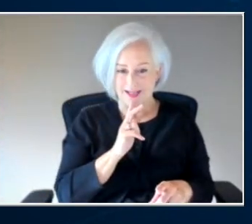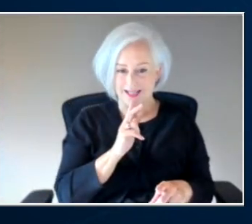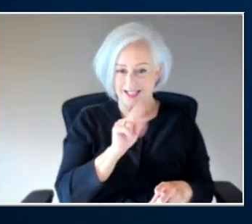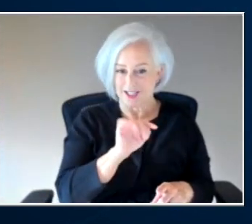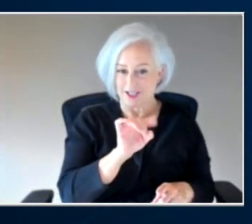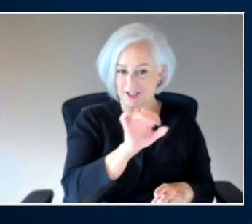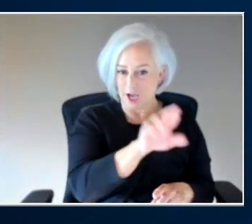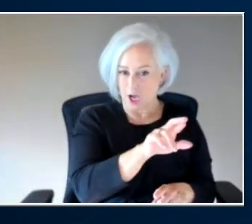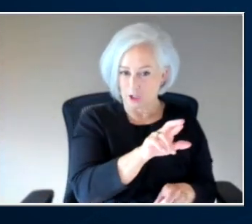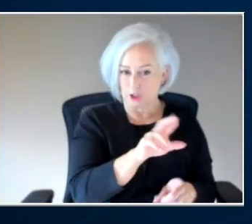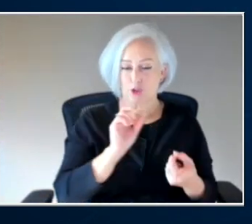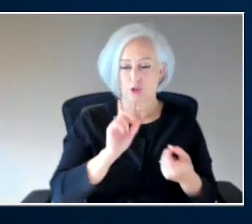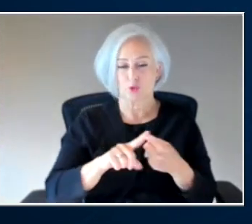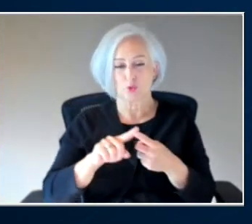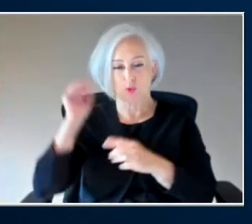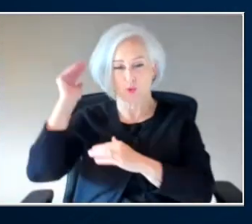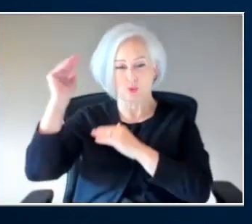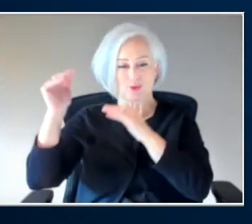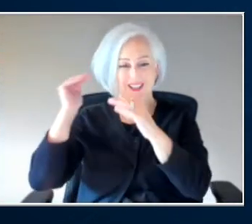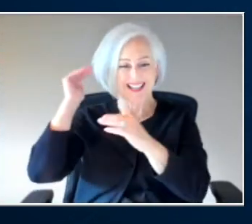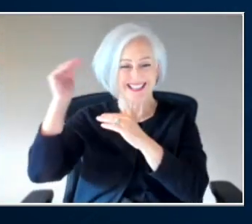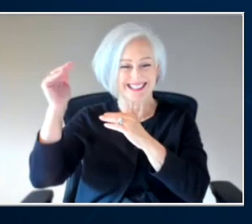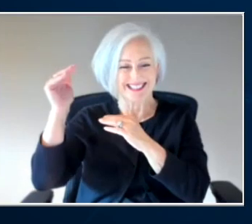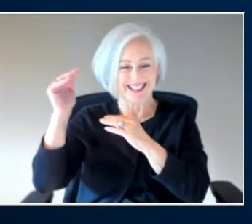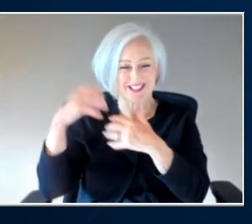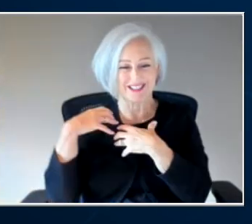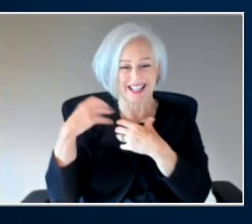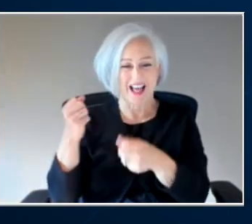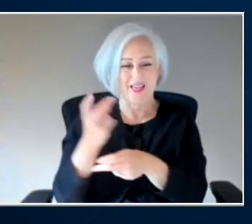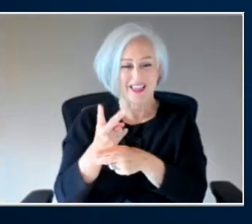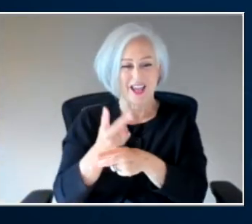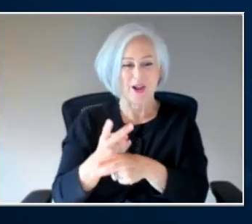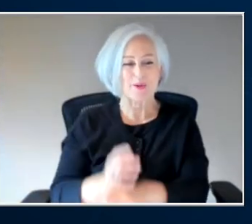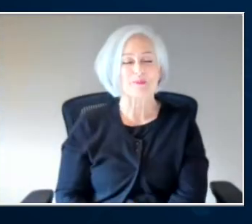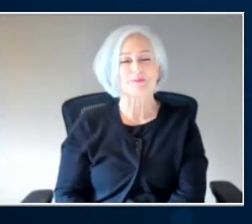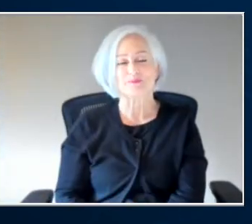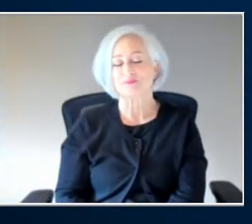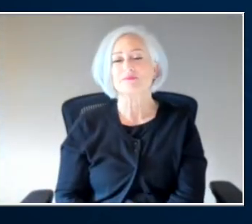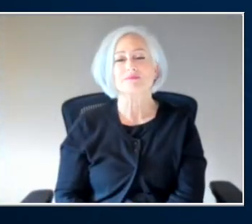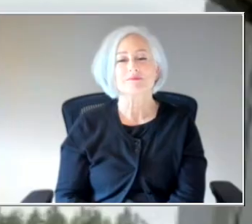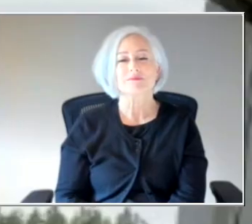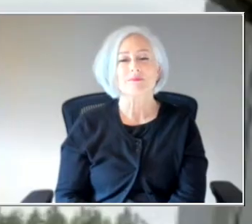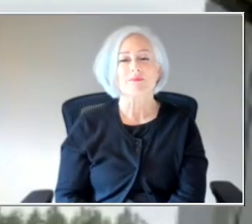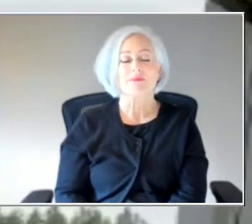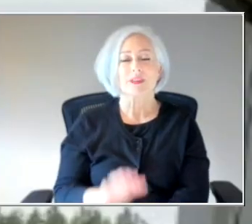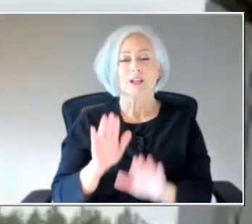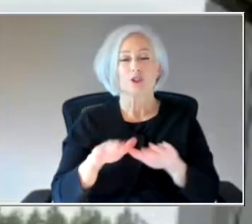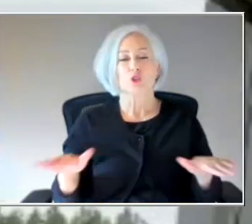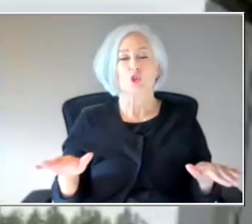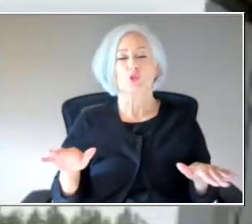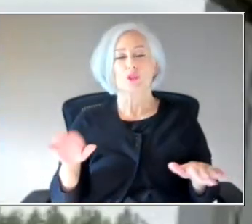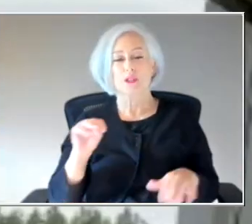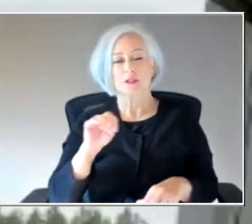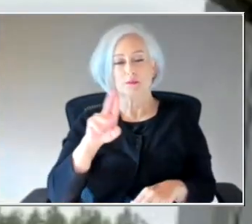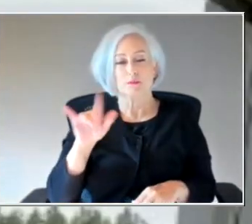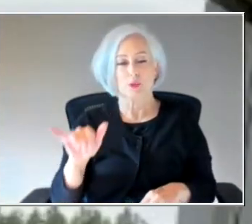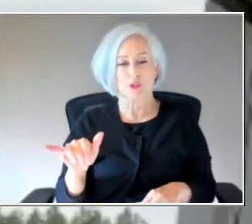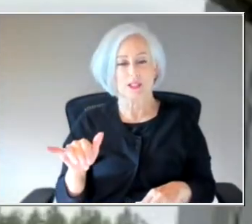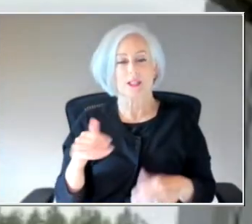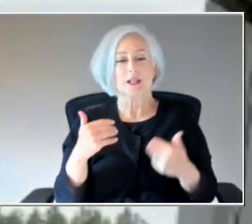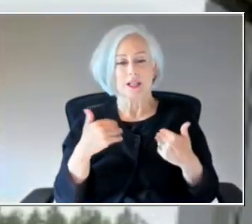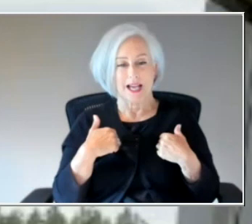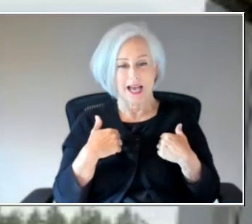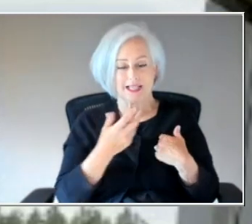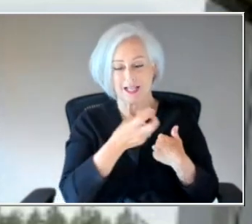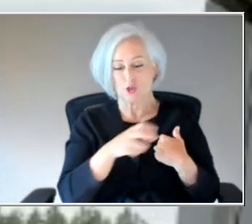adult, her adult health care? So one thing we do at Children's is that we make sure we have a transition program